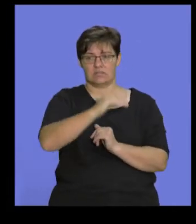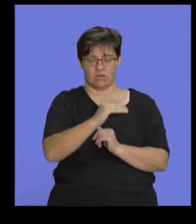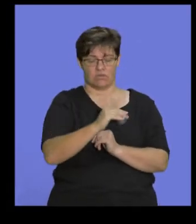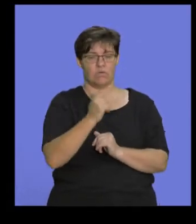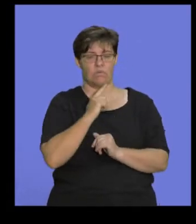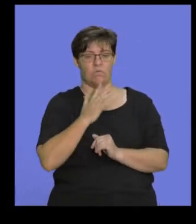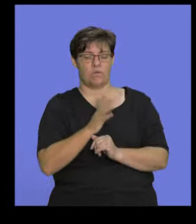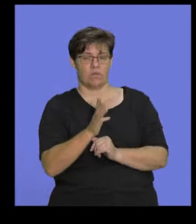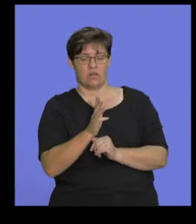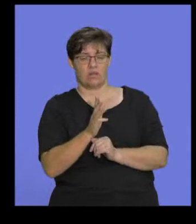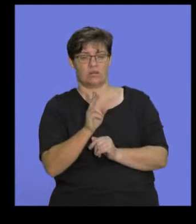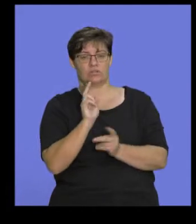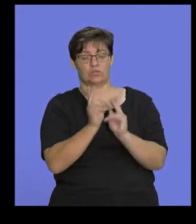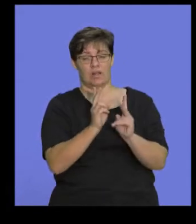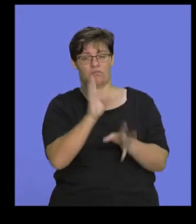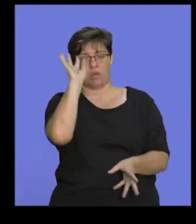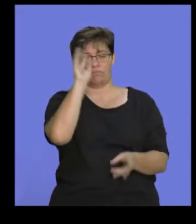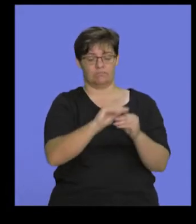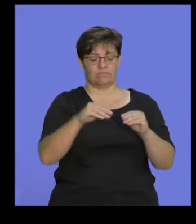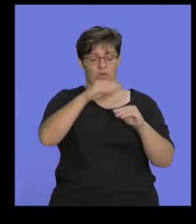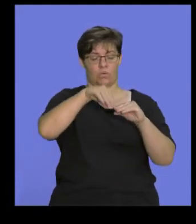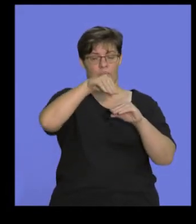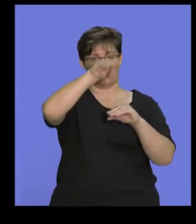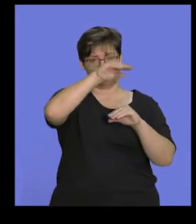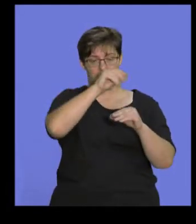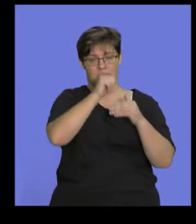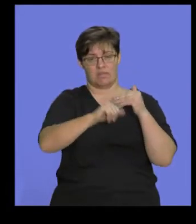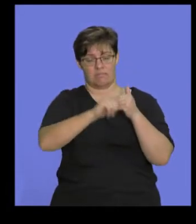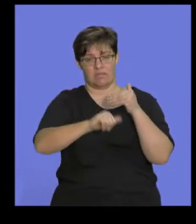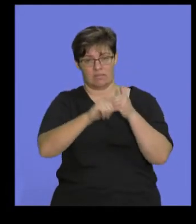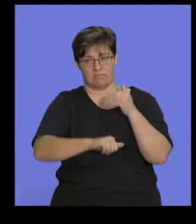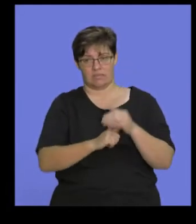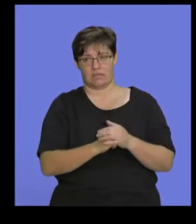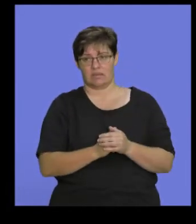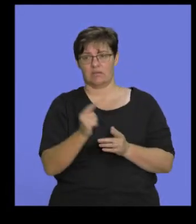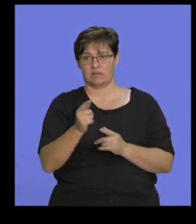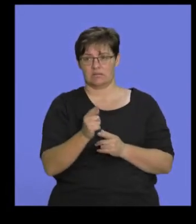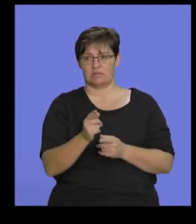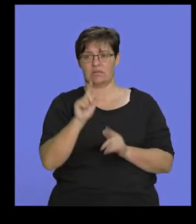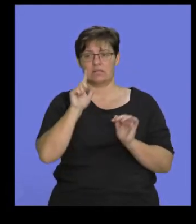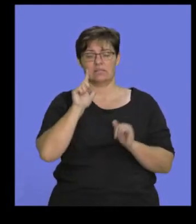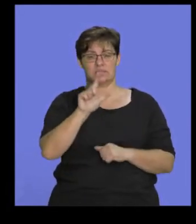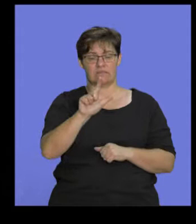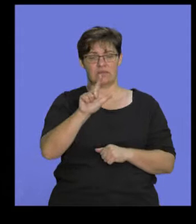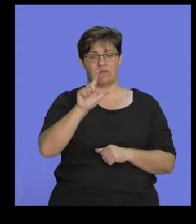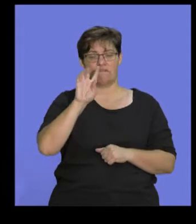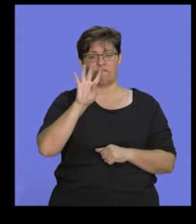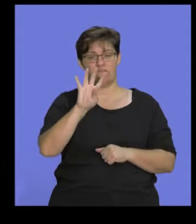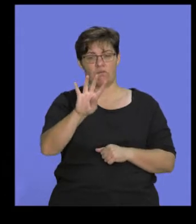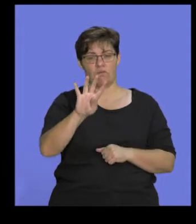my denominator here is going to be 12, because now it's compounded monthly. And then it becomes